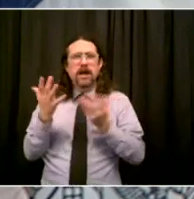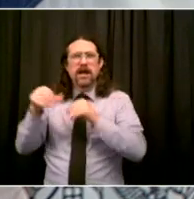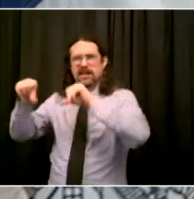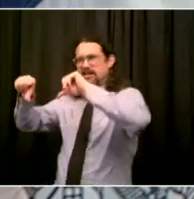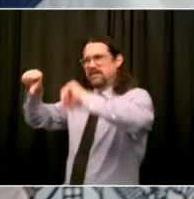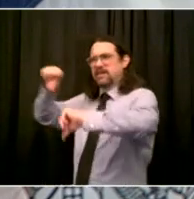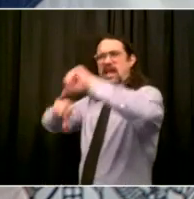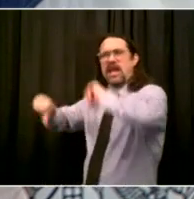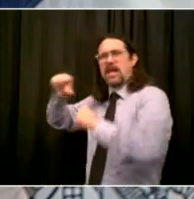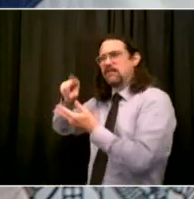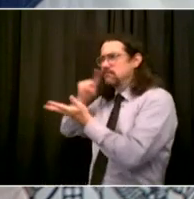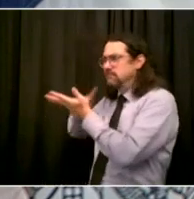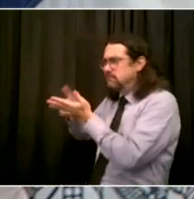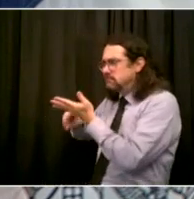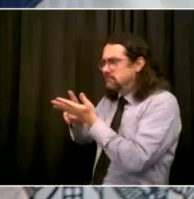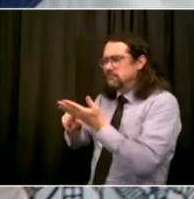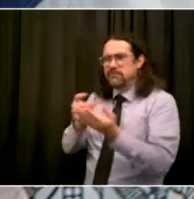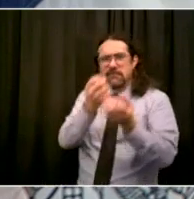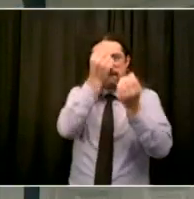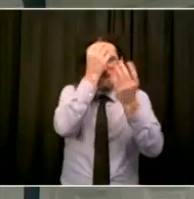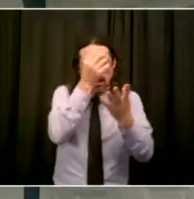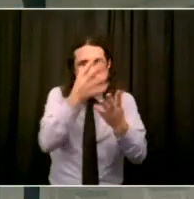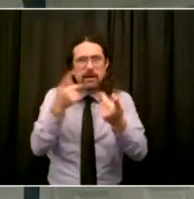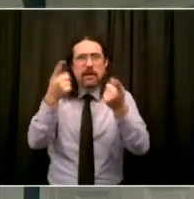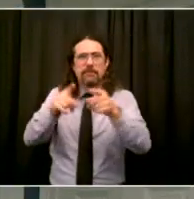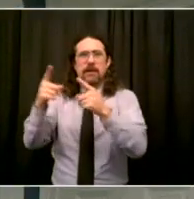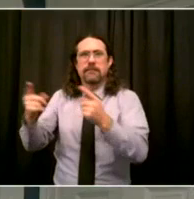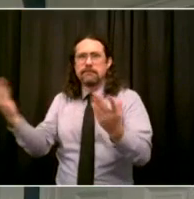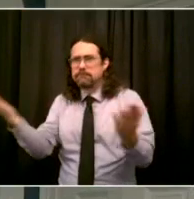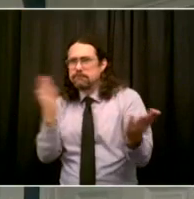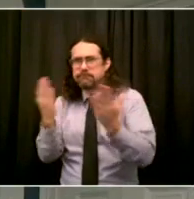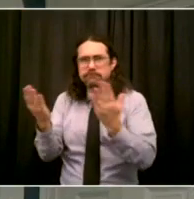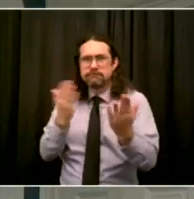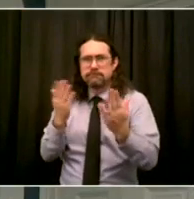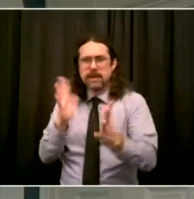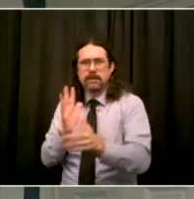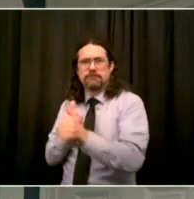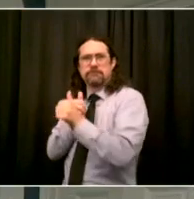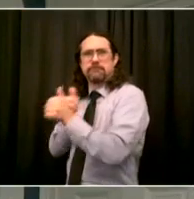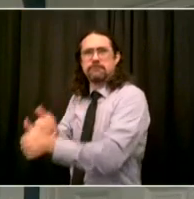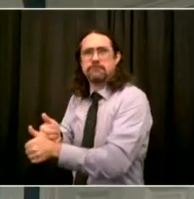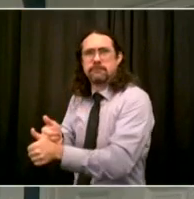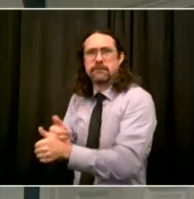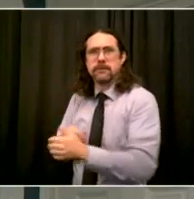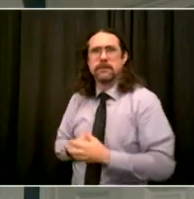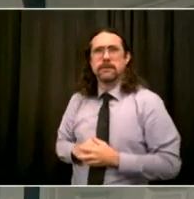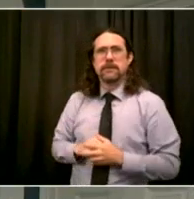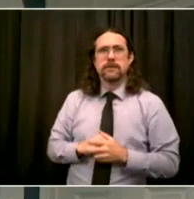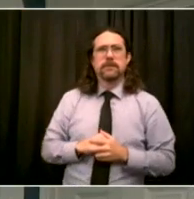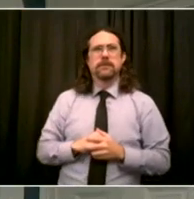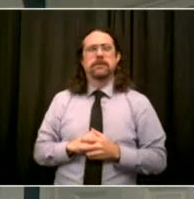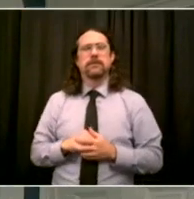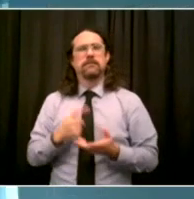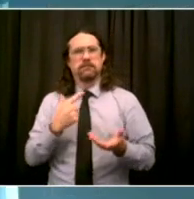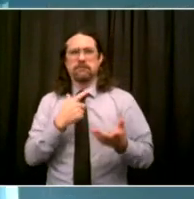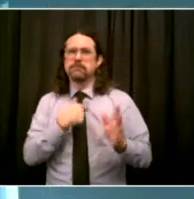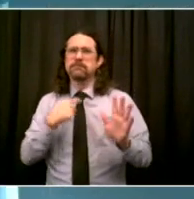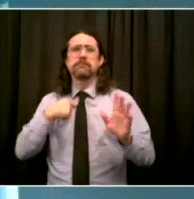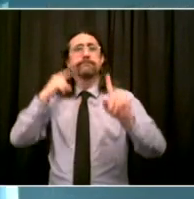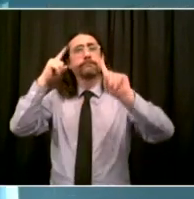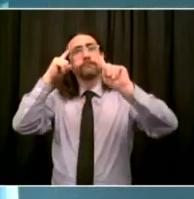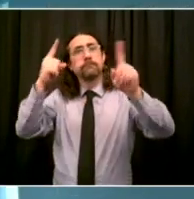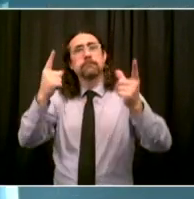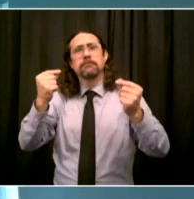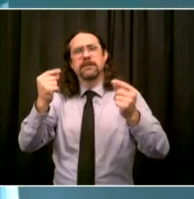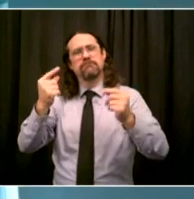us. Dr. Varma, you want to provide a little more analysis? Yeah, thank you very much. So a couple of critical